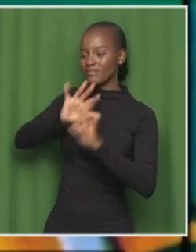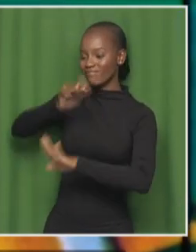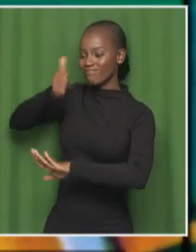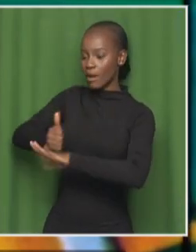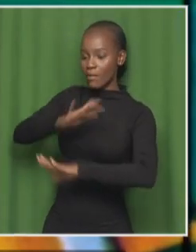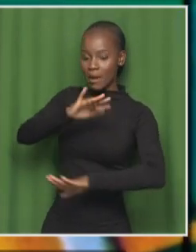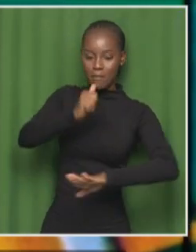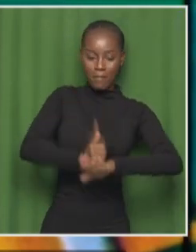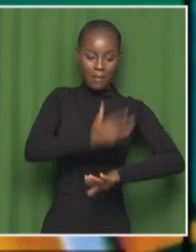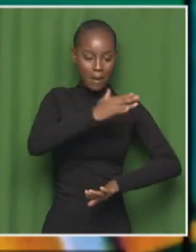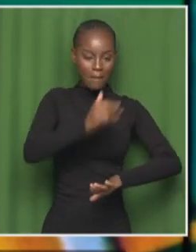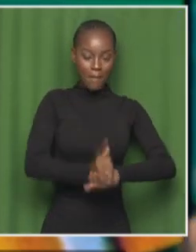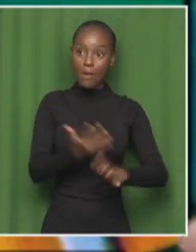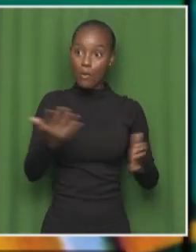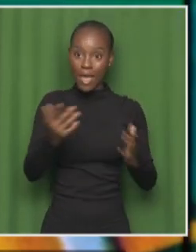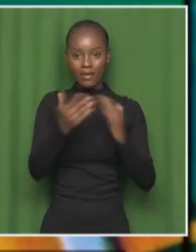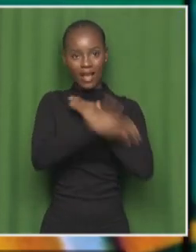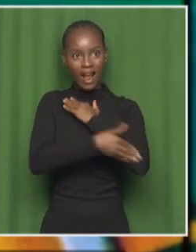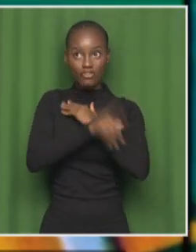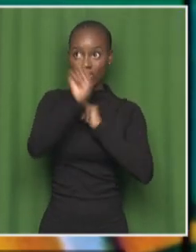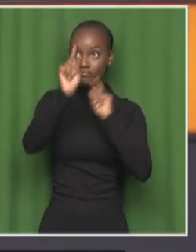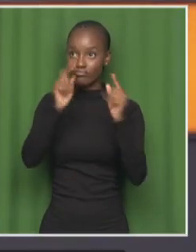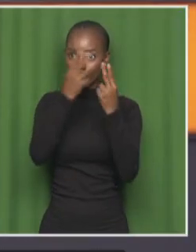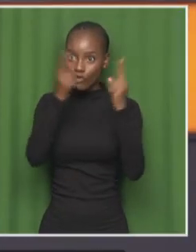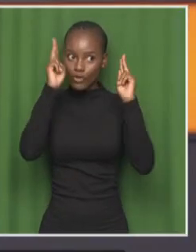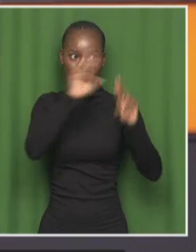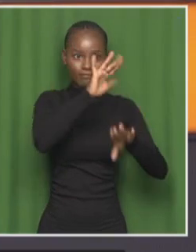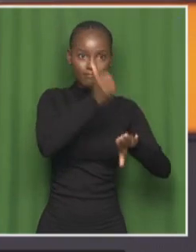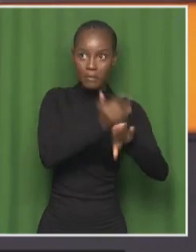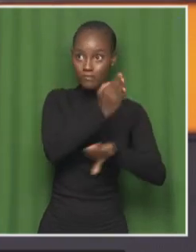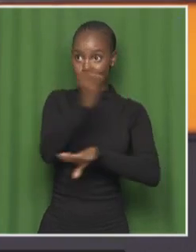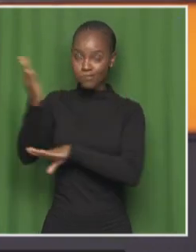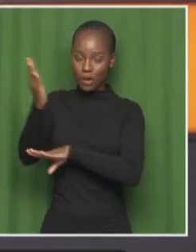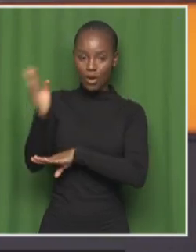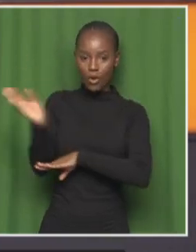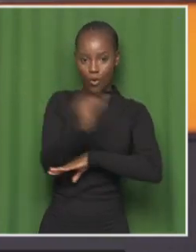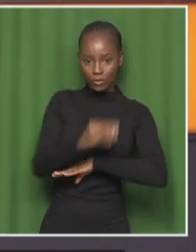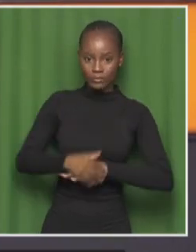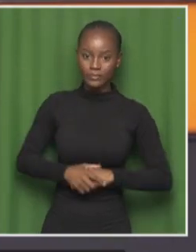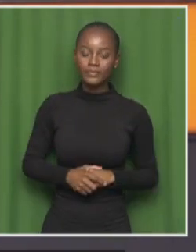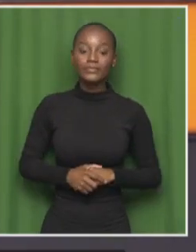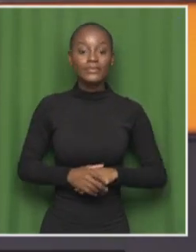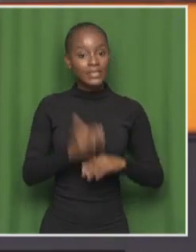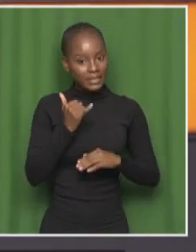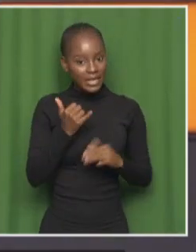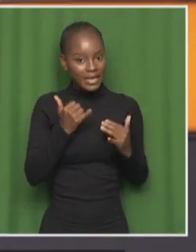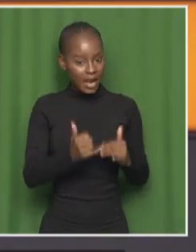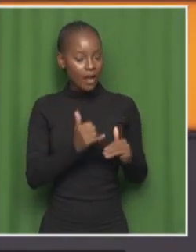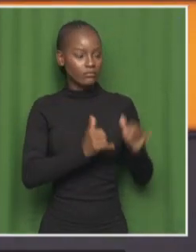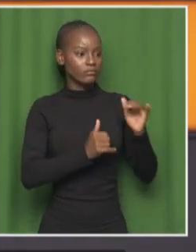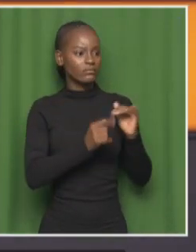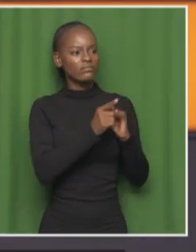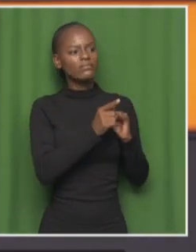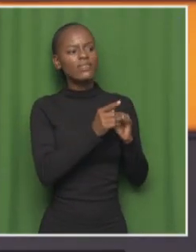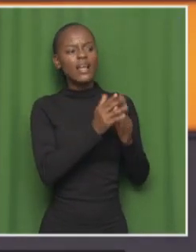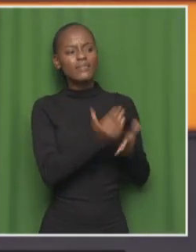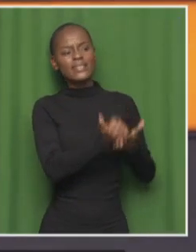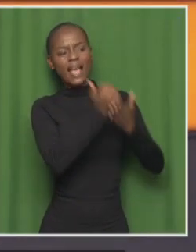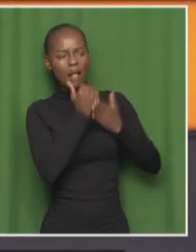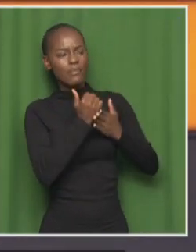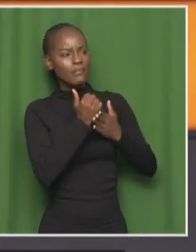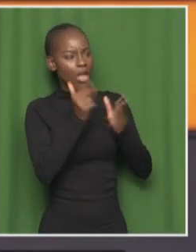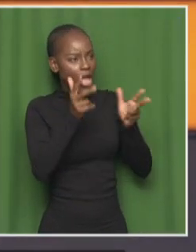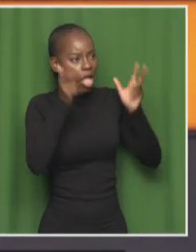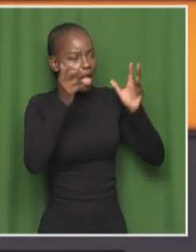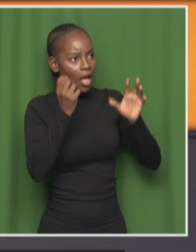university in the country. So before we get to the club, I want you guys to make us understand, how does one become a